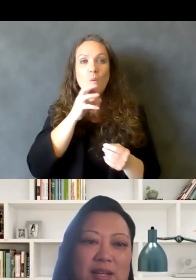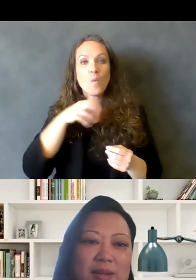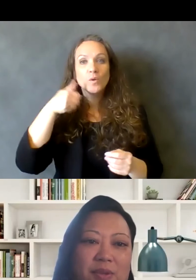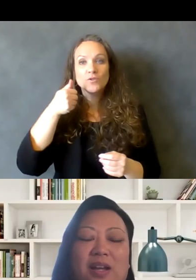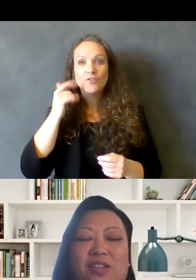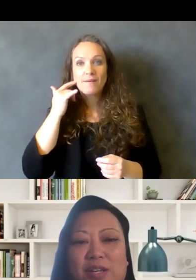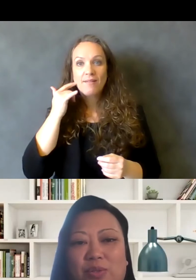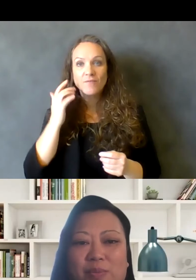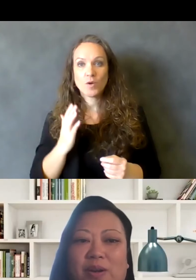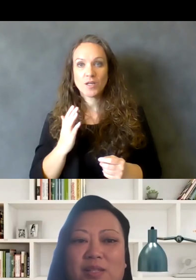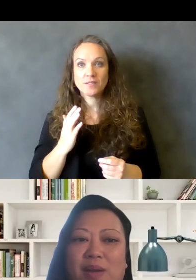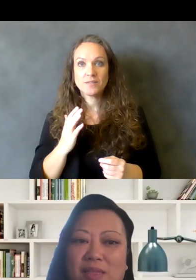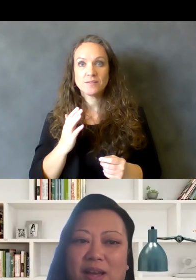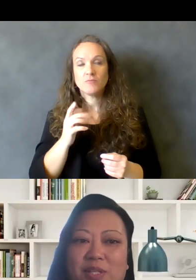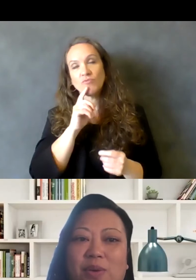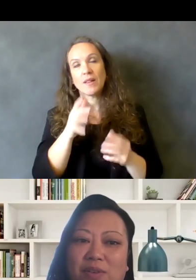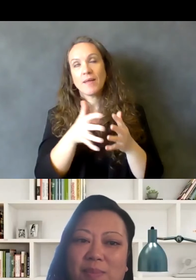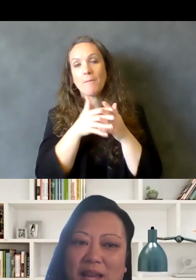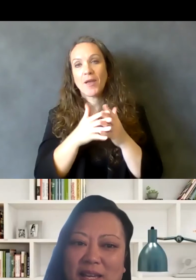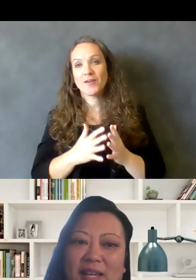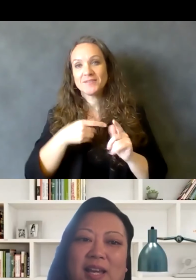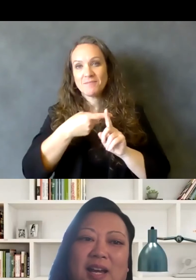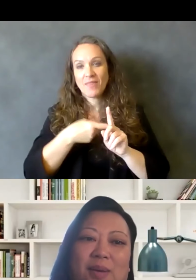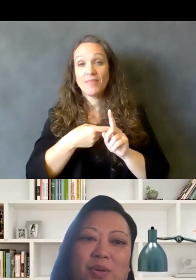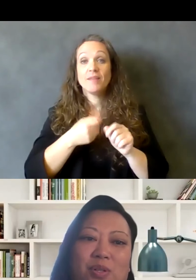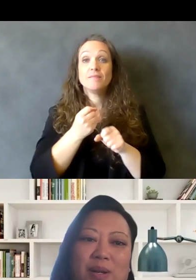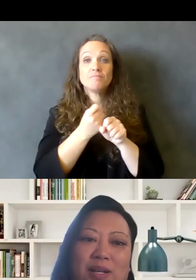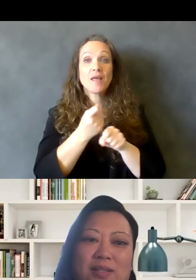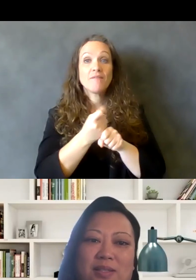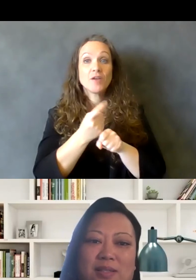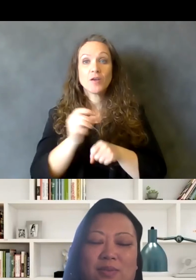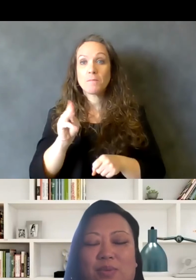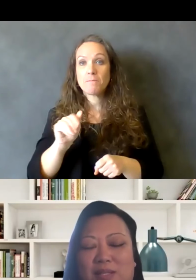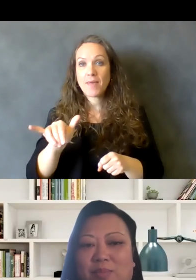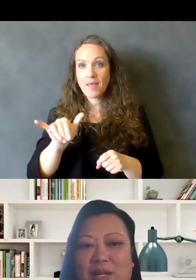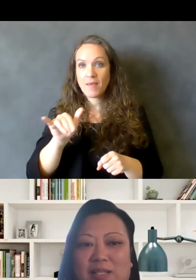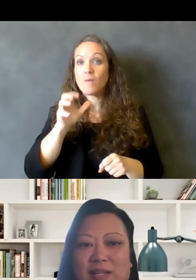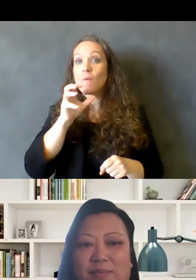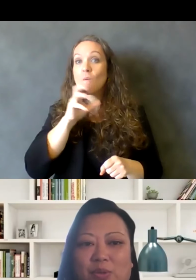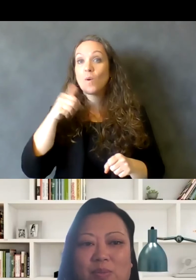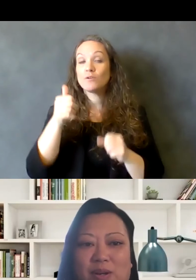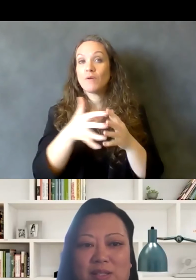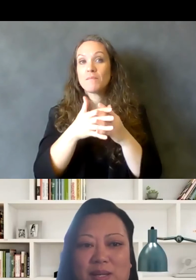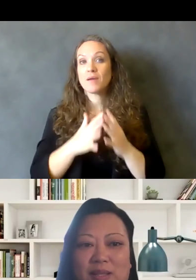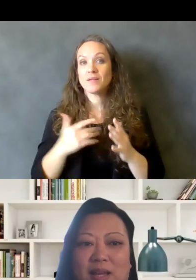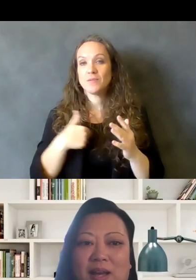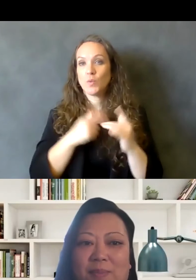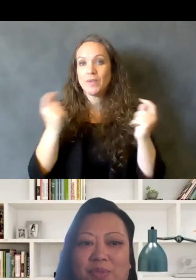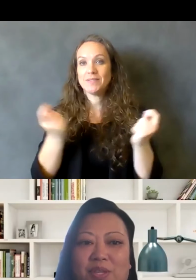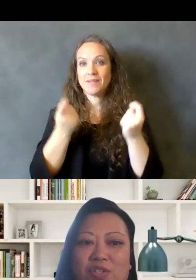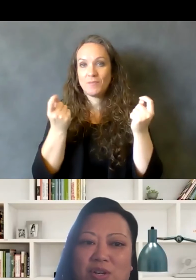Californians, actually Older Americans Month. So every May, Older Americans, we celebrate Older Americans